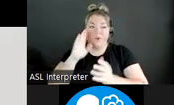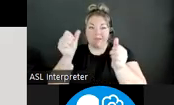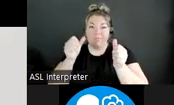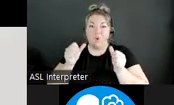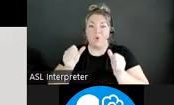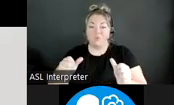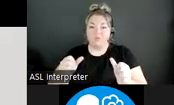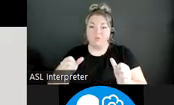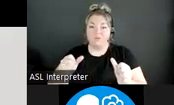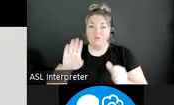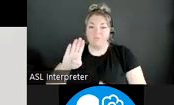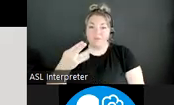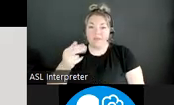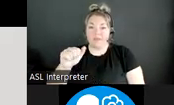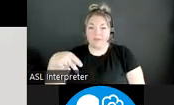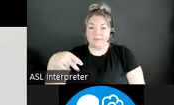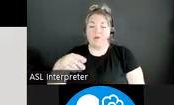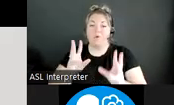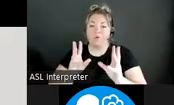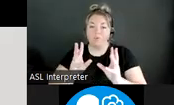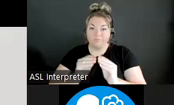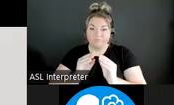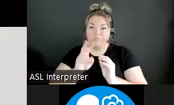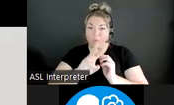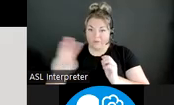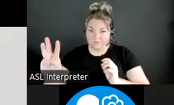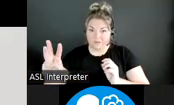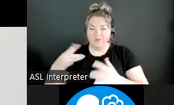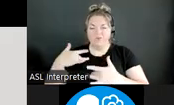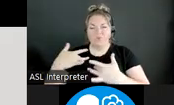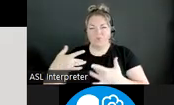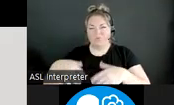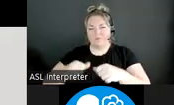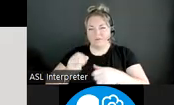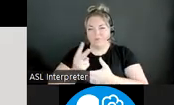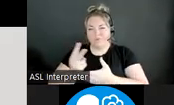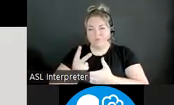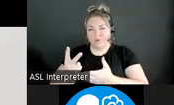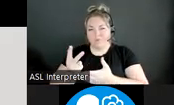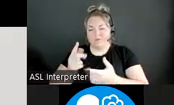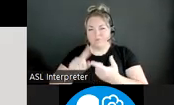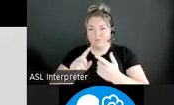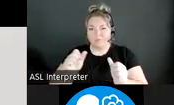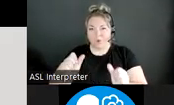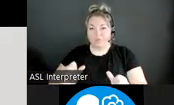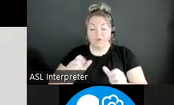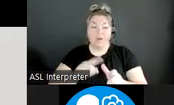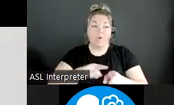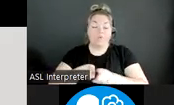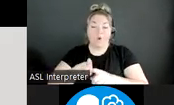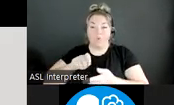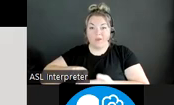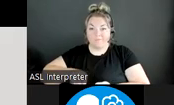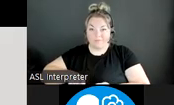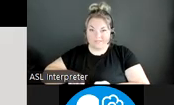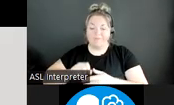on the BHAAC website, usually within a couple weeks. And we also take minutes. So